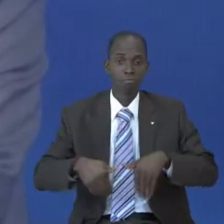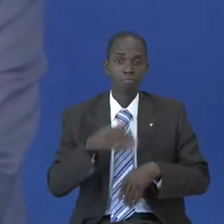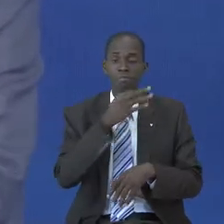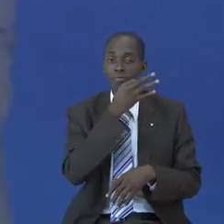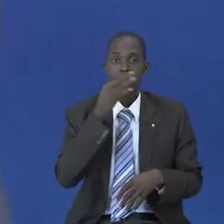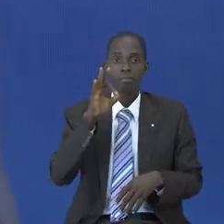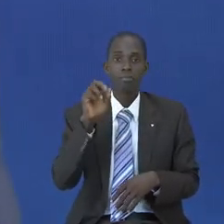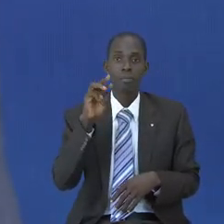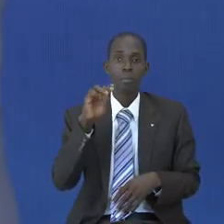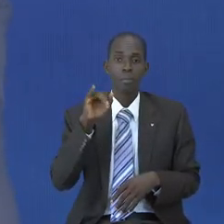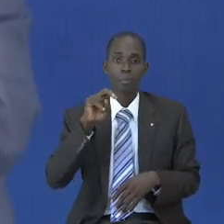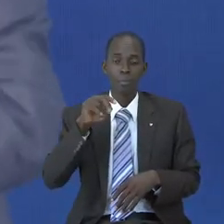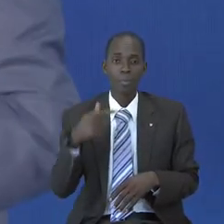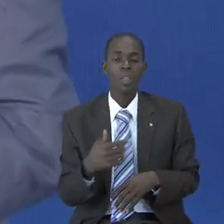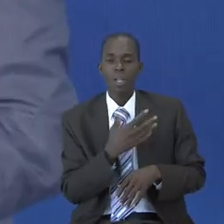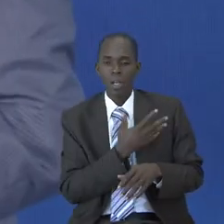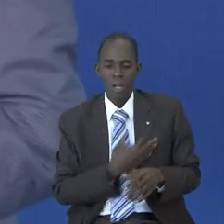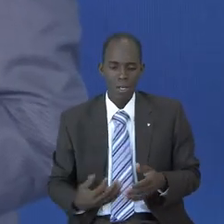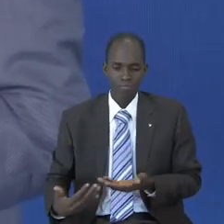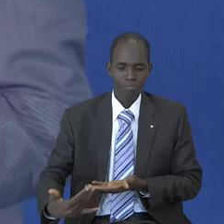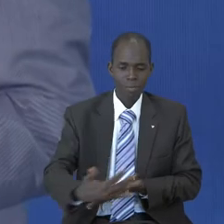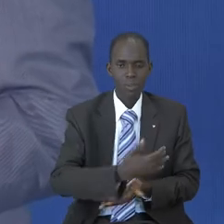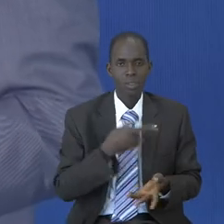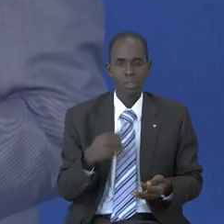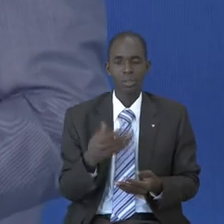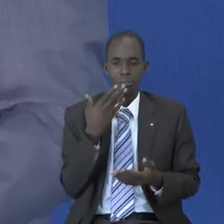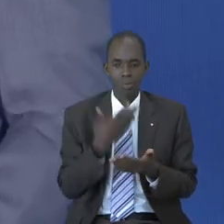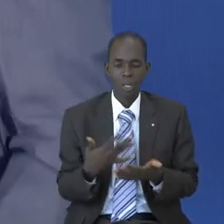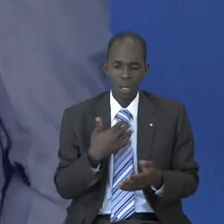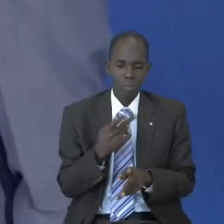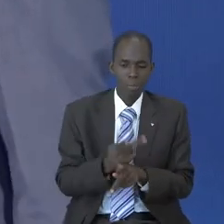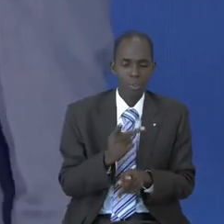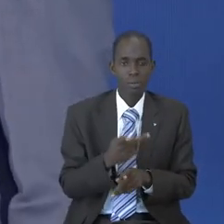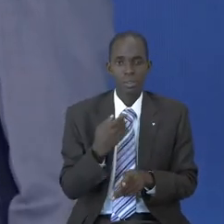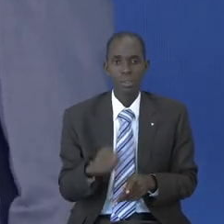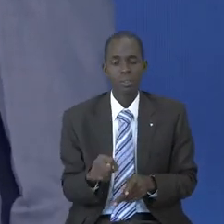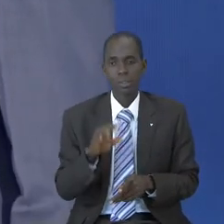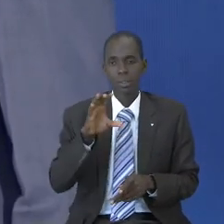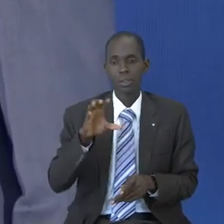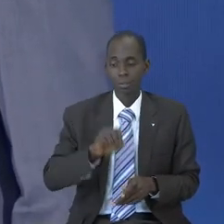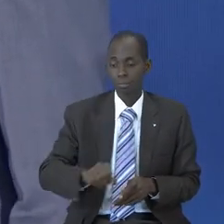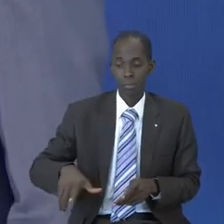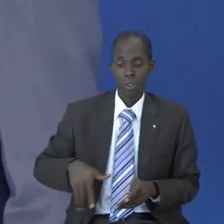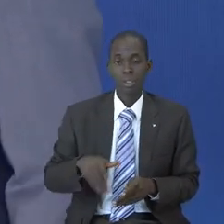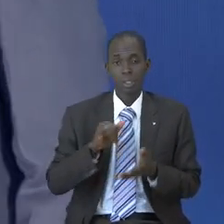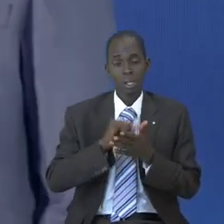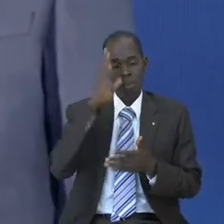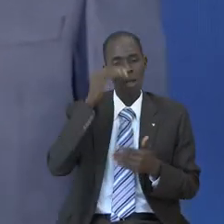the barn and preserving that man, preserving the crop. That man had something